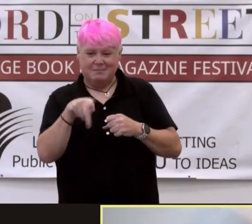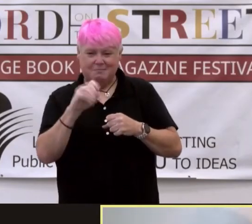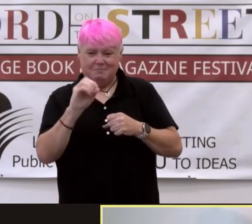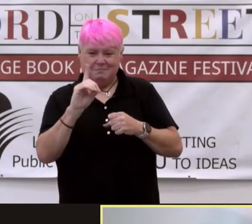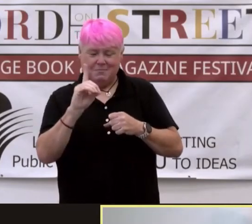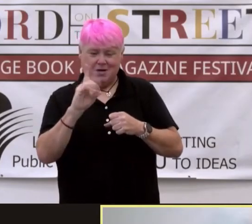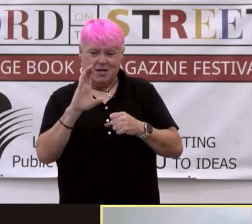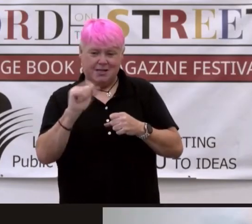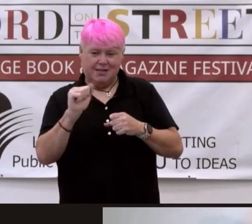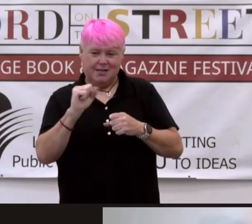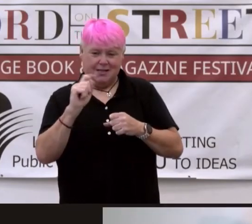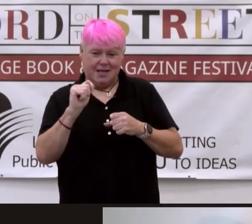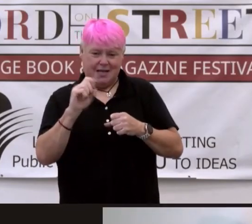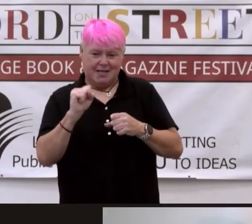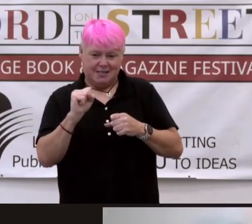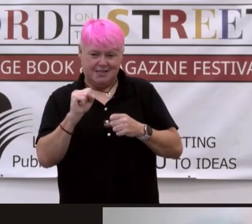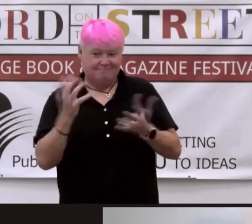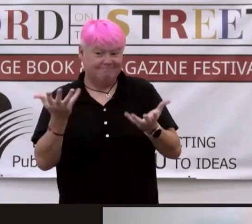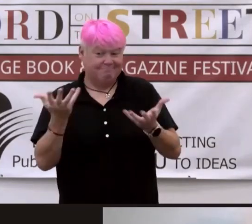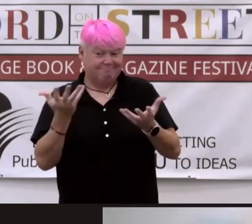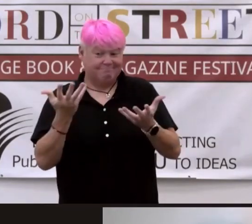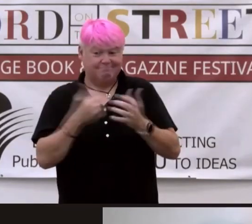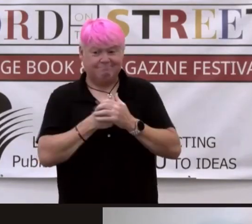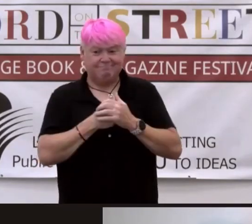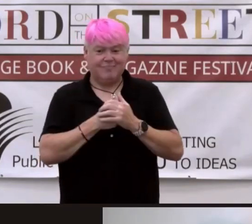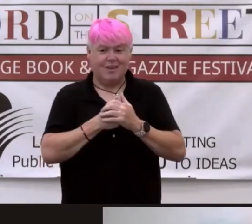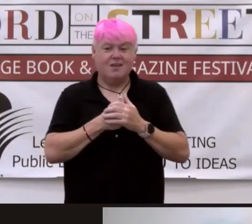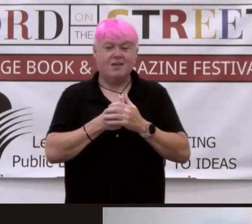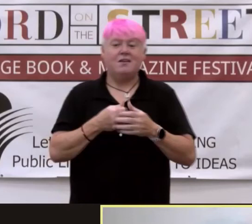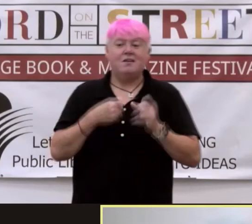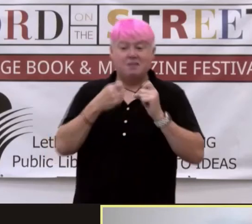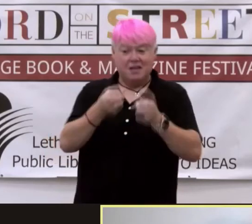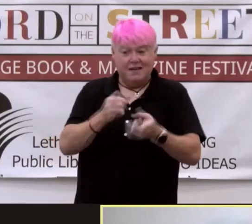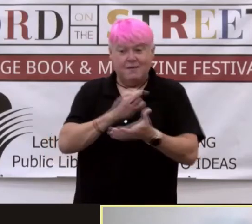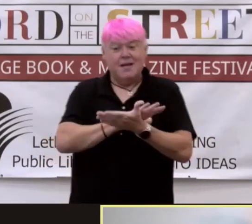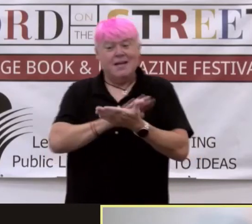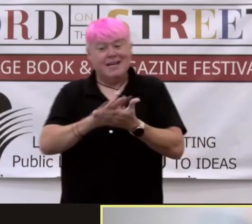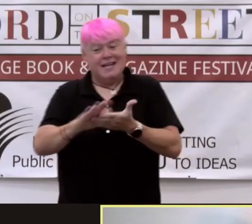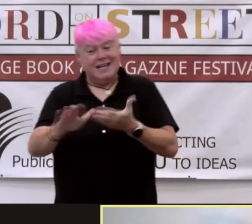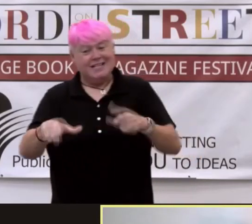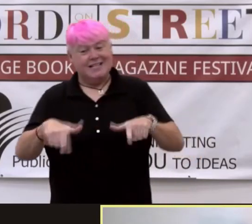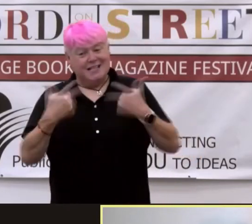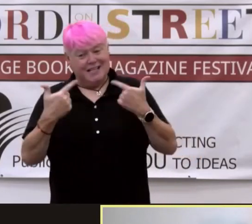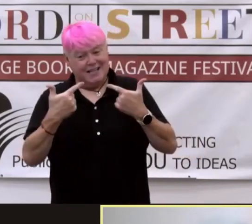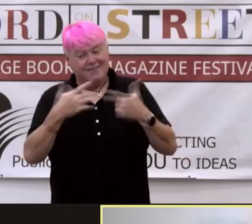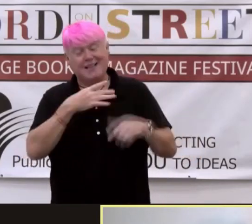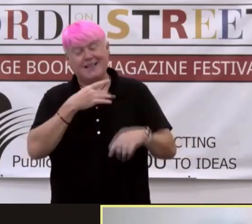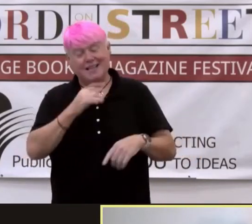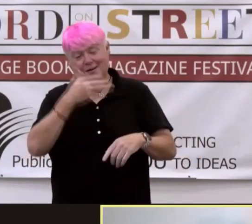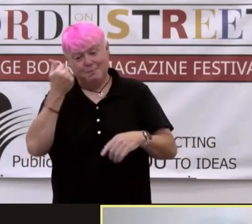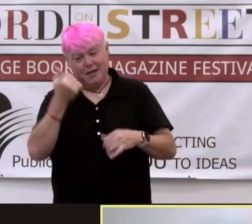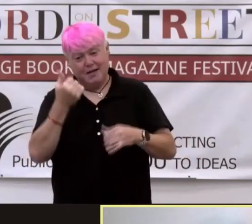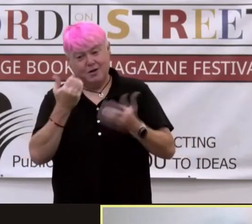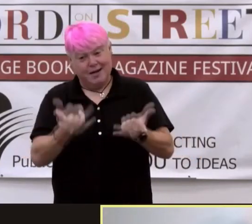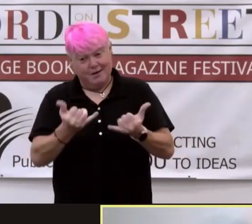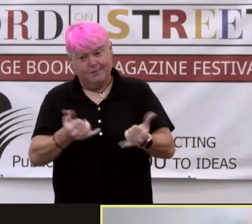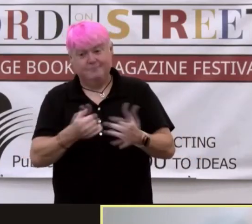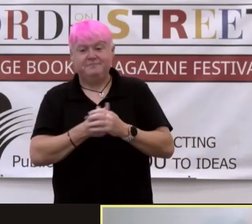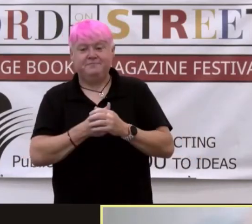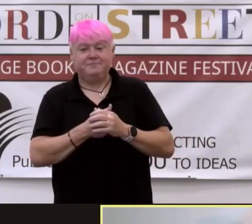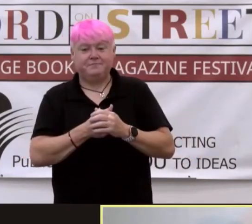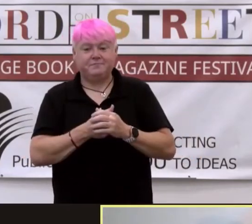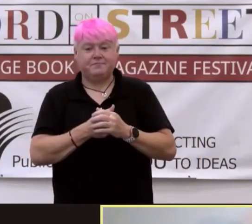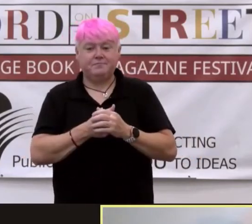us would? You gave him a nicer life. Yeah, I like him a lot better in these versions. Actually,